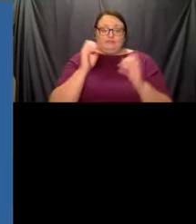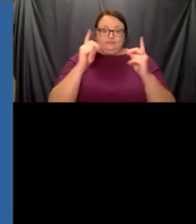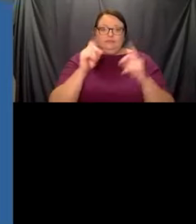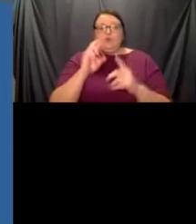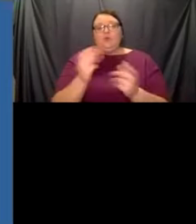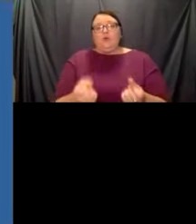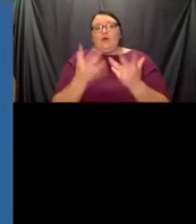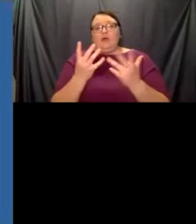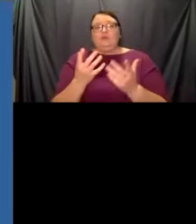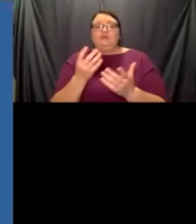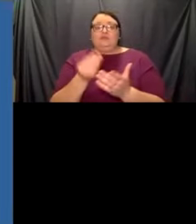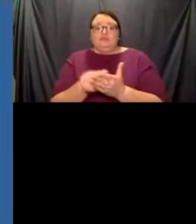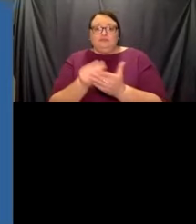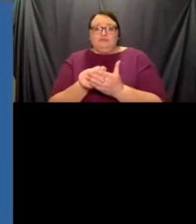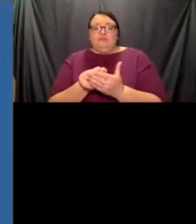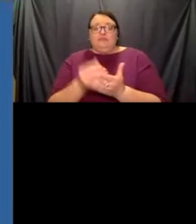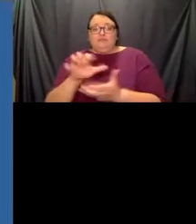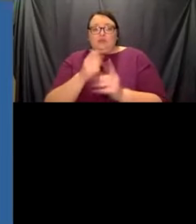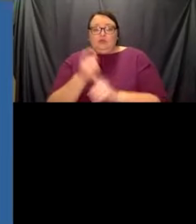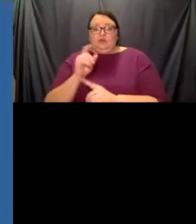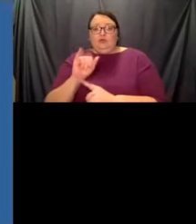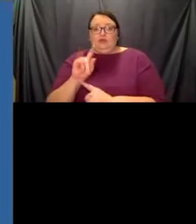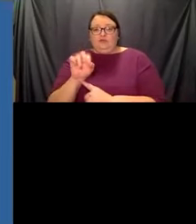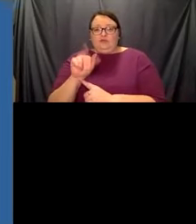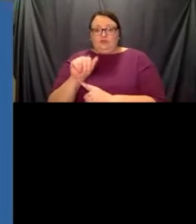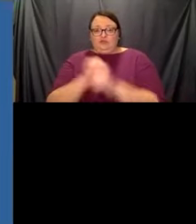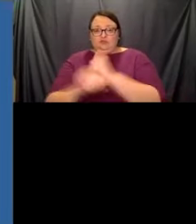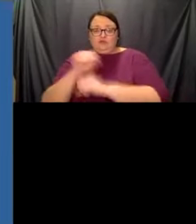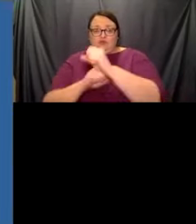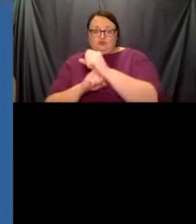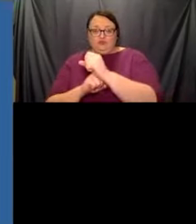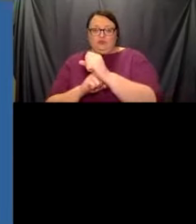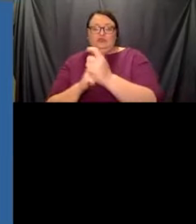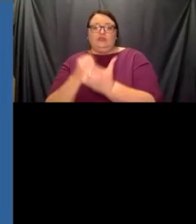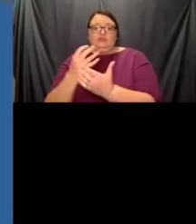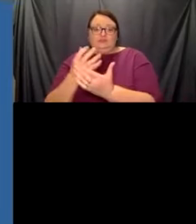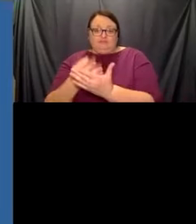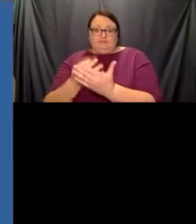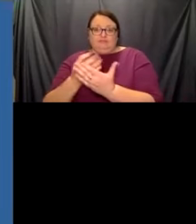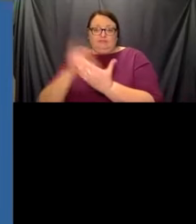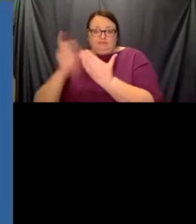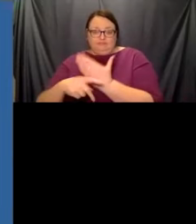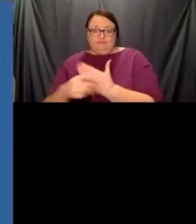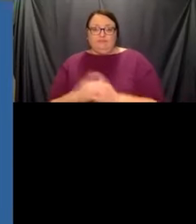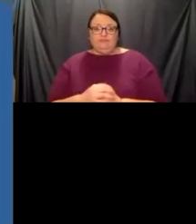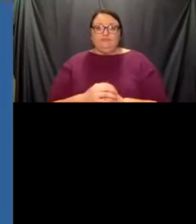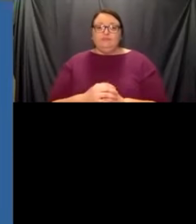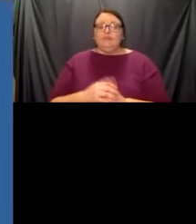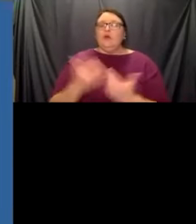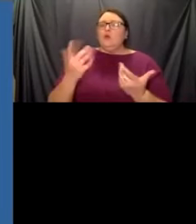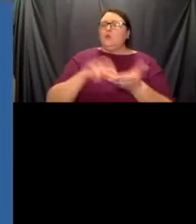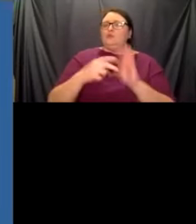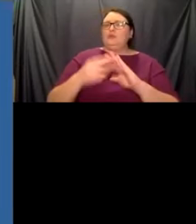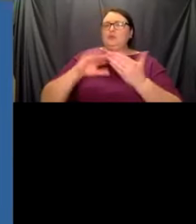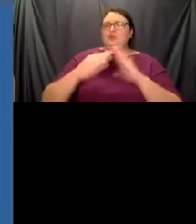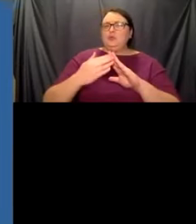project. Los objetivos desarrollados en el plan de acción son las formas medibles en las que trabajamos para